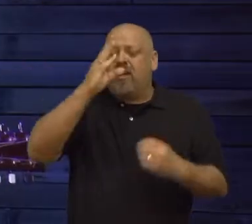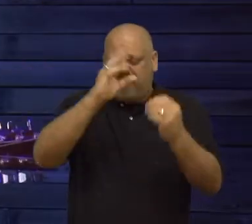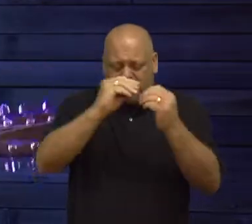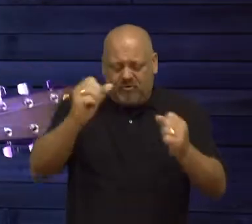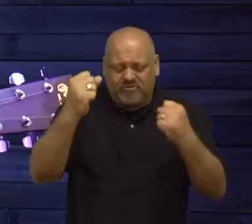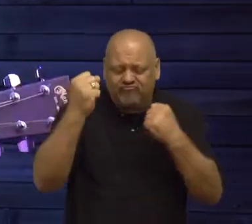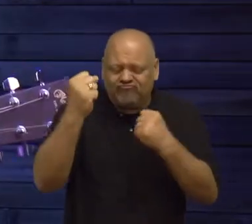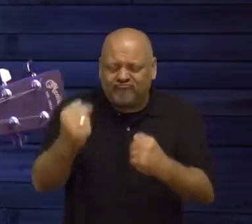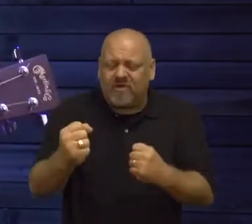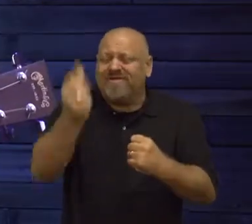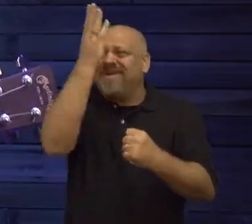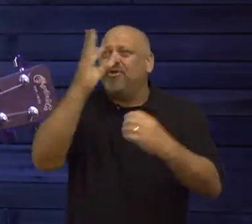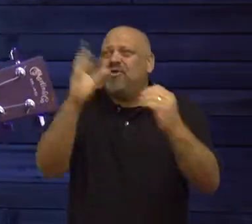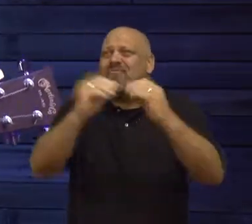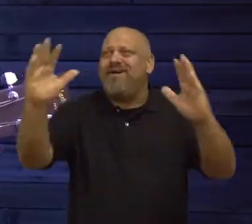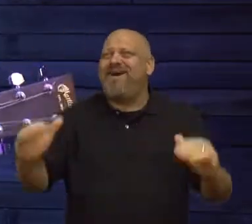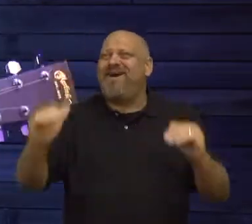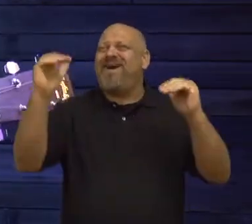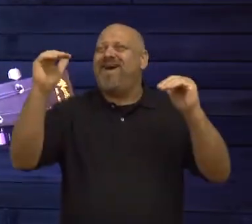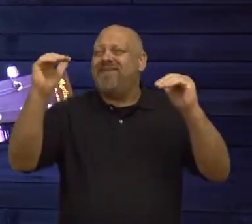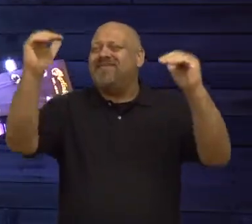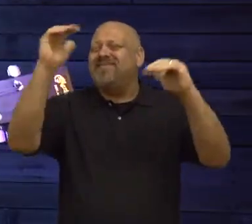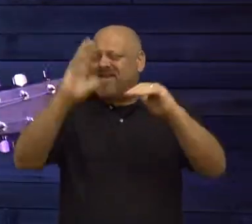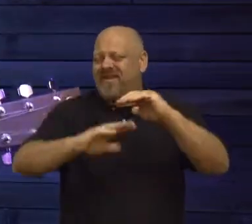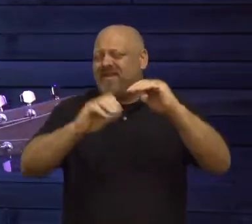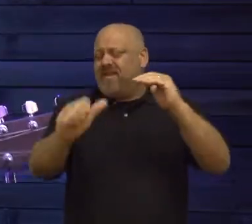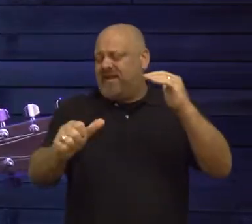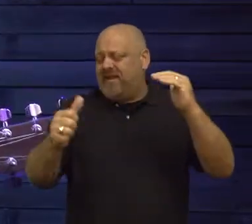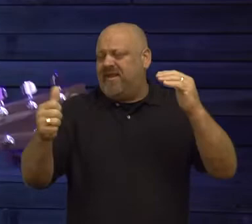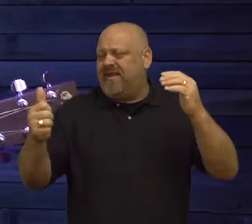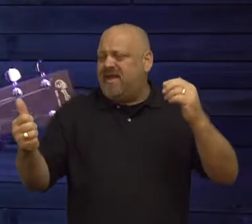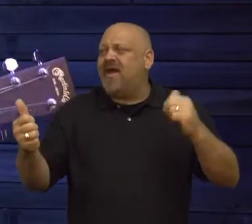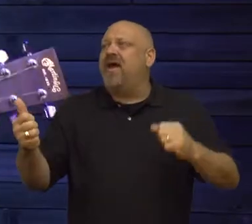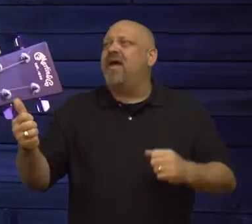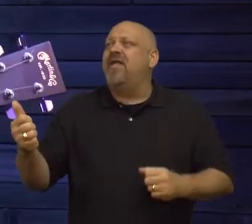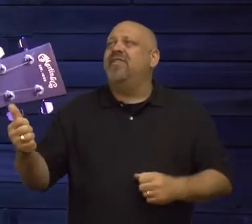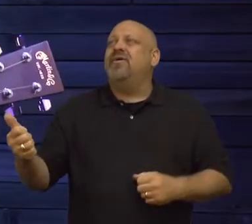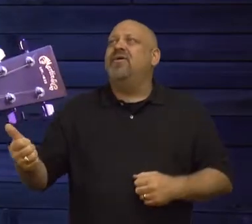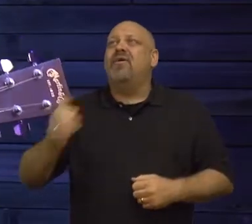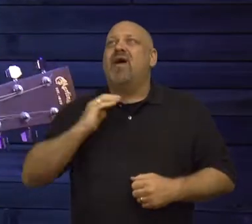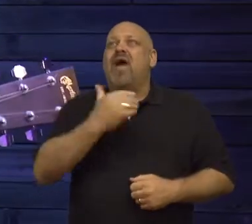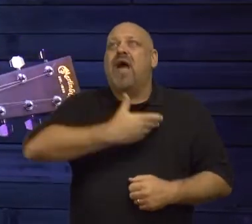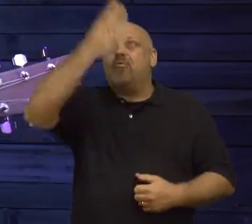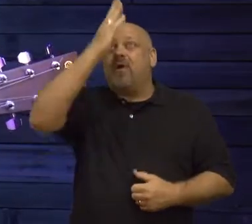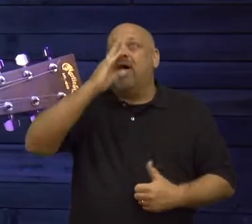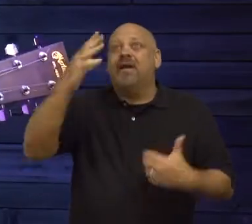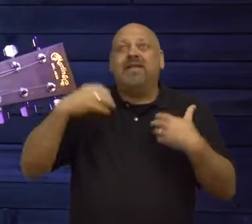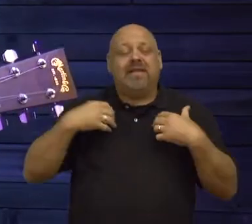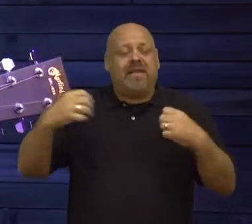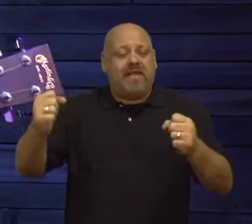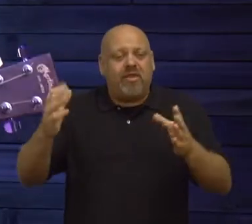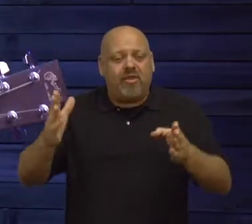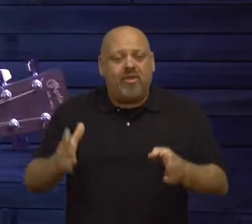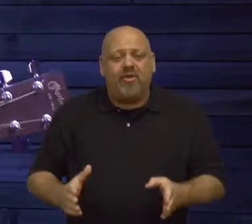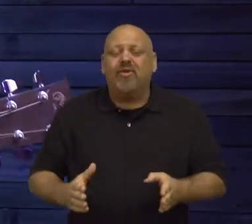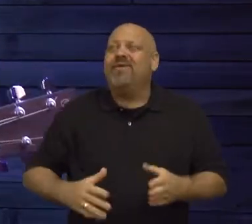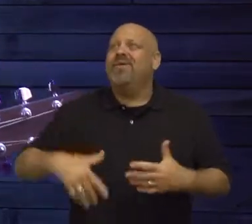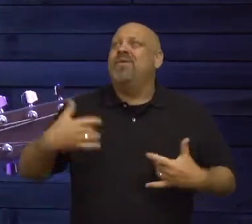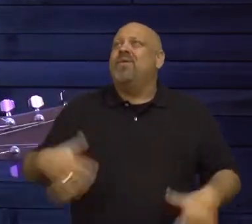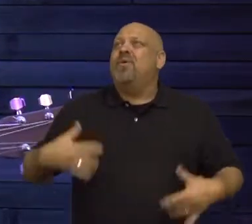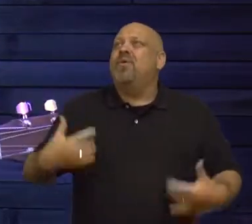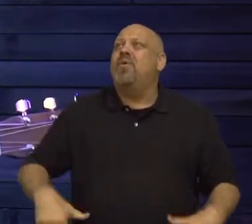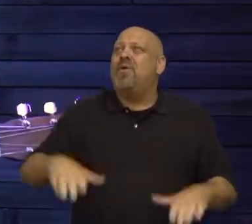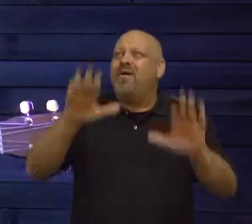God is stronger. God, you are higher than any other. Our God is